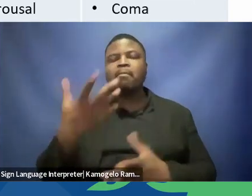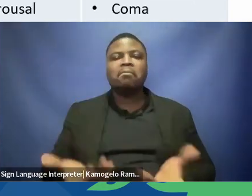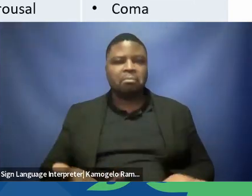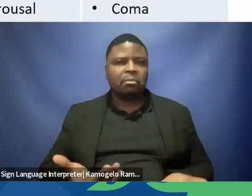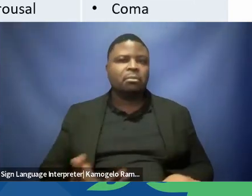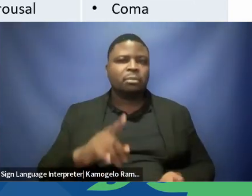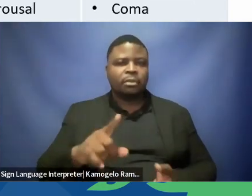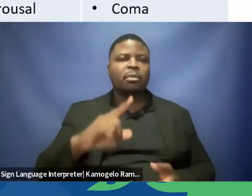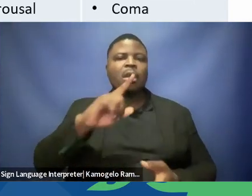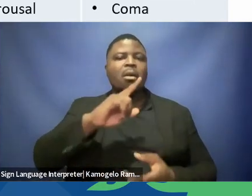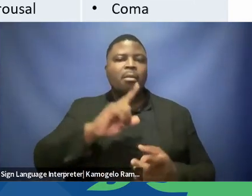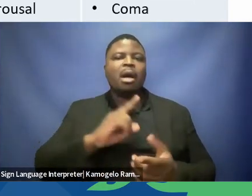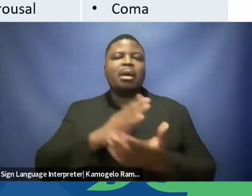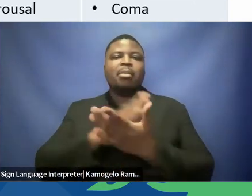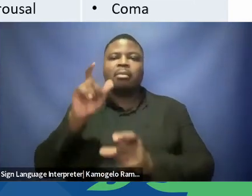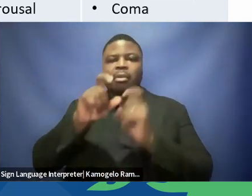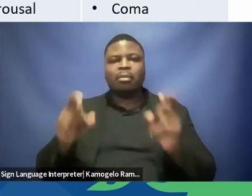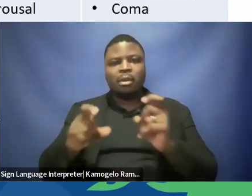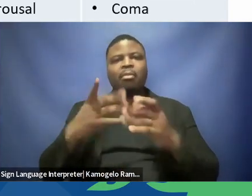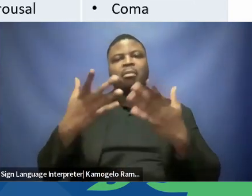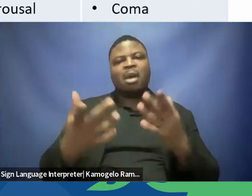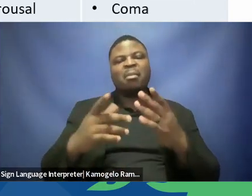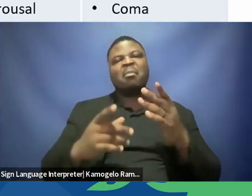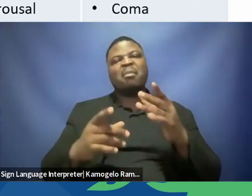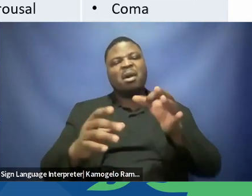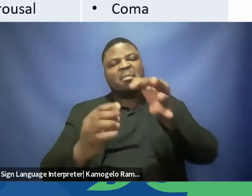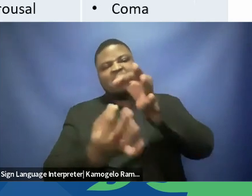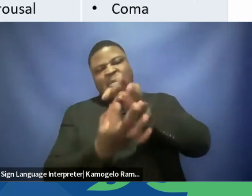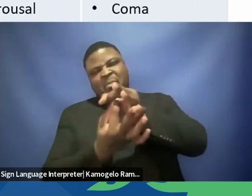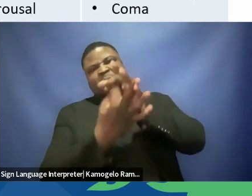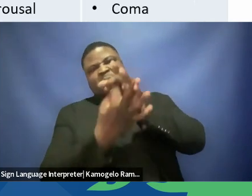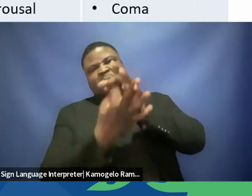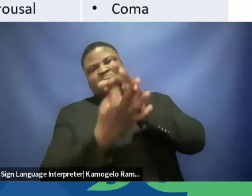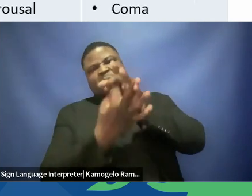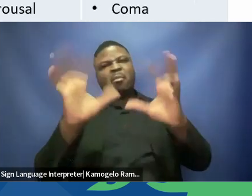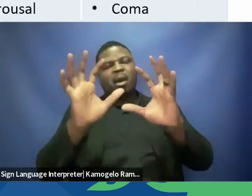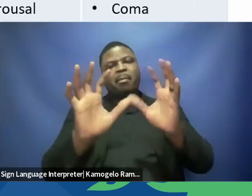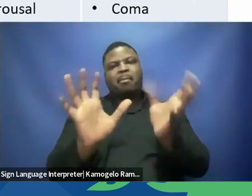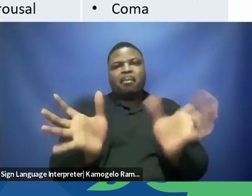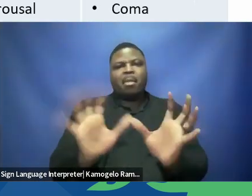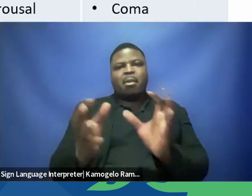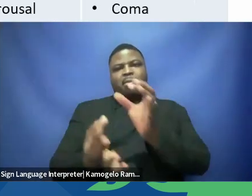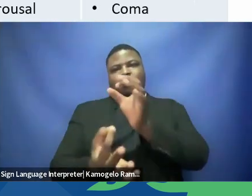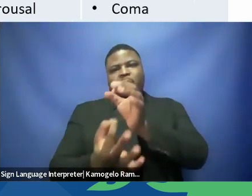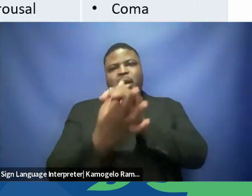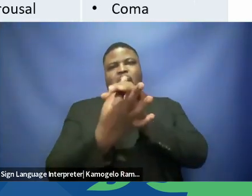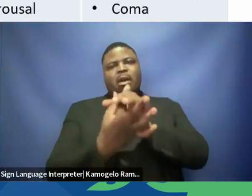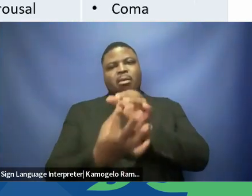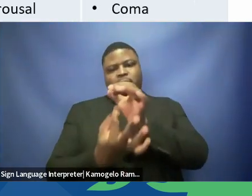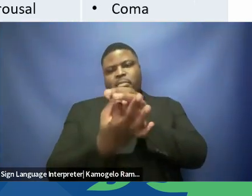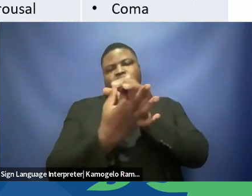a rectal, a booty bump. So they would insert it via the